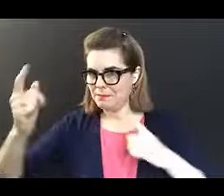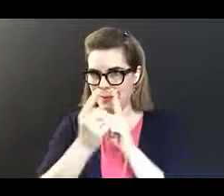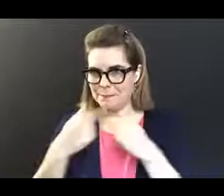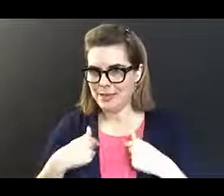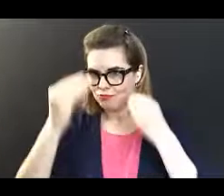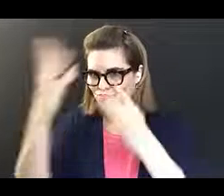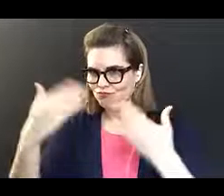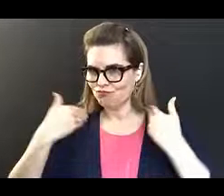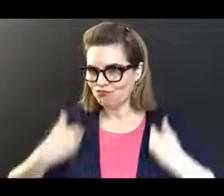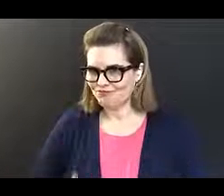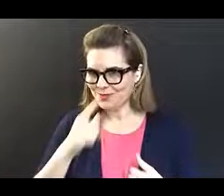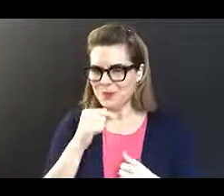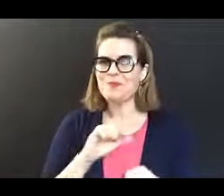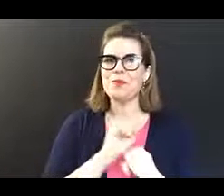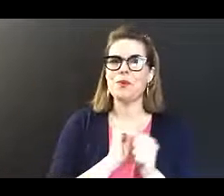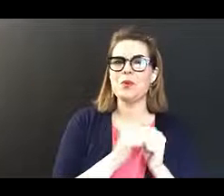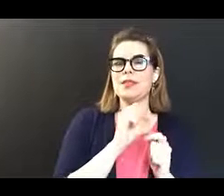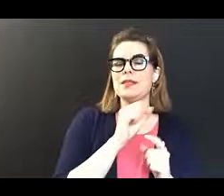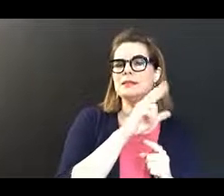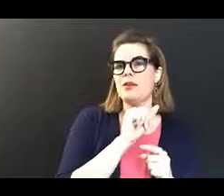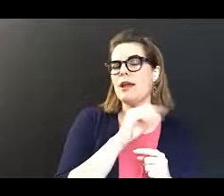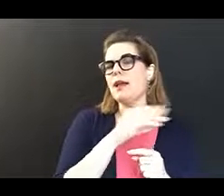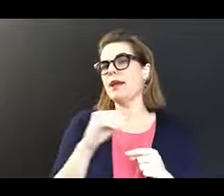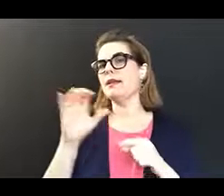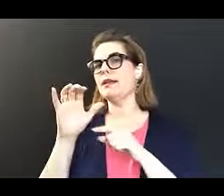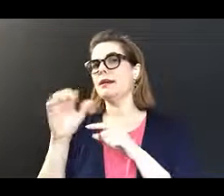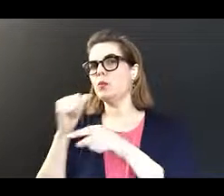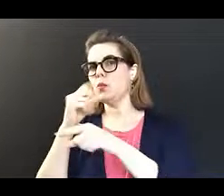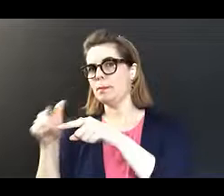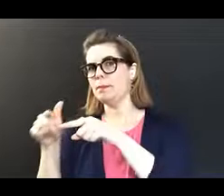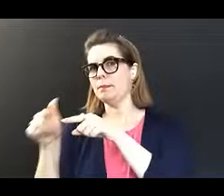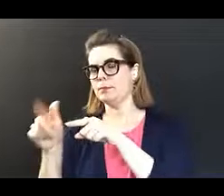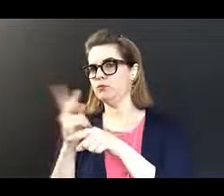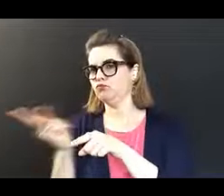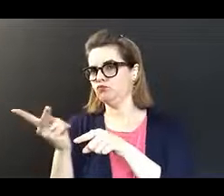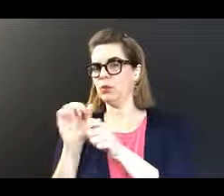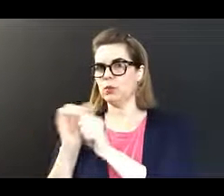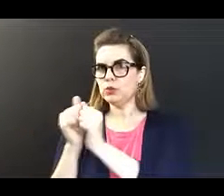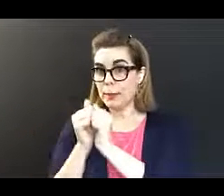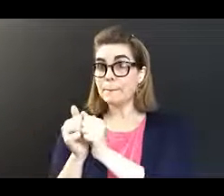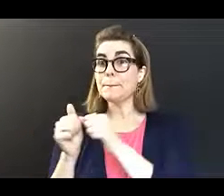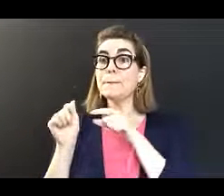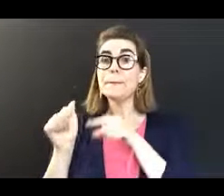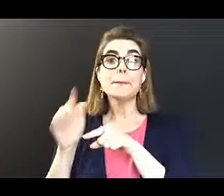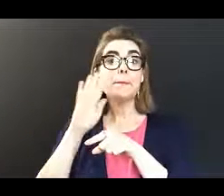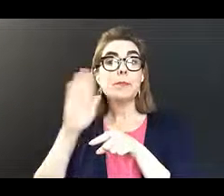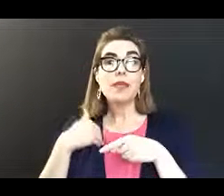with Sarah Vielma. We will be hosting this spring a